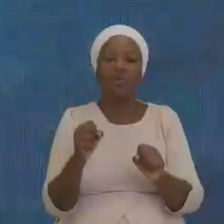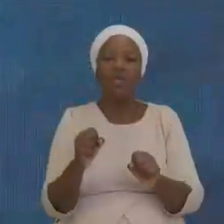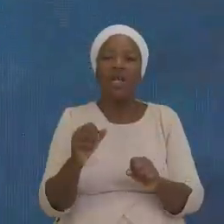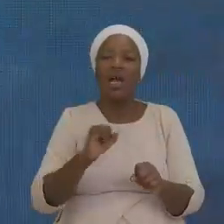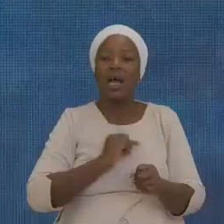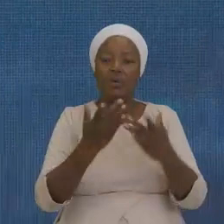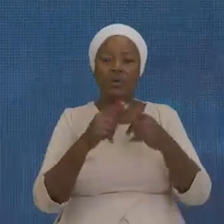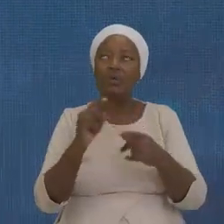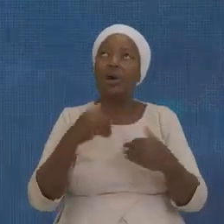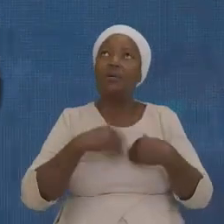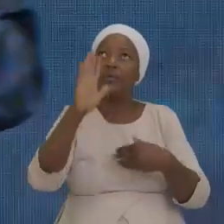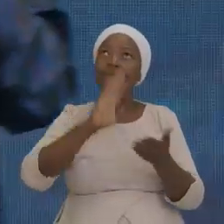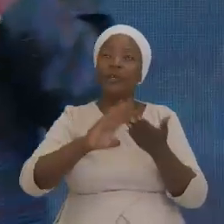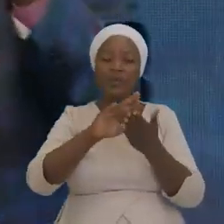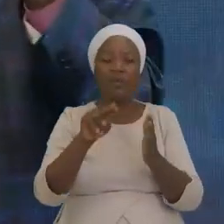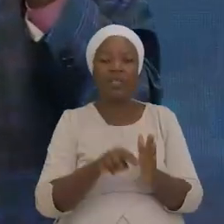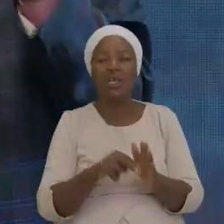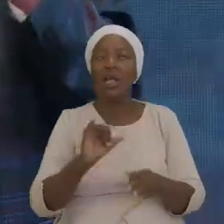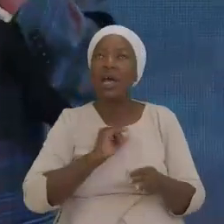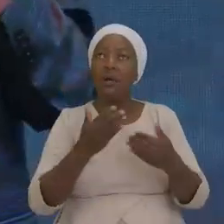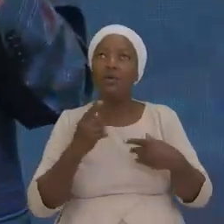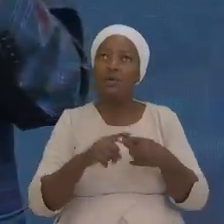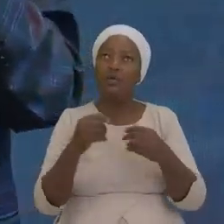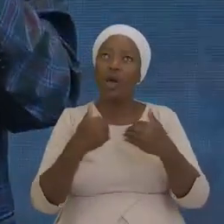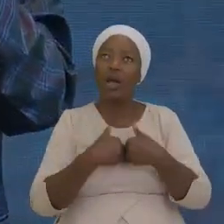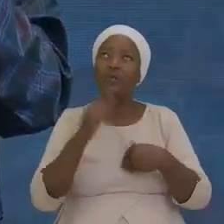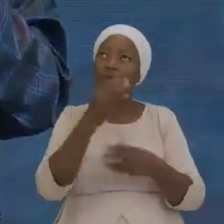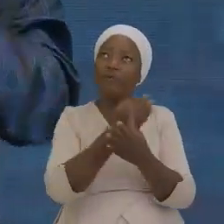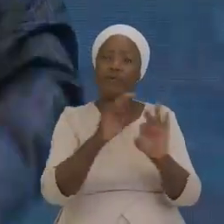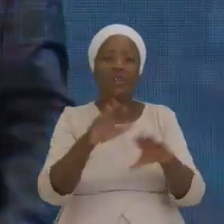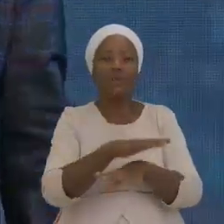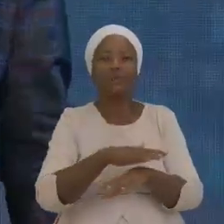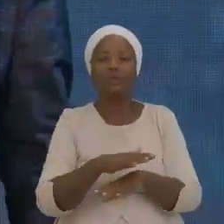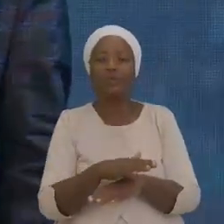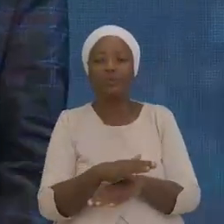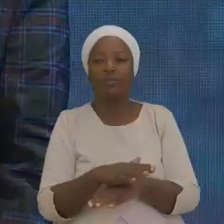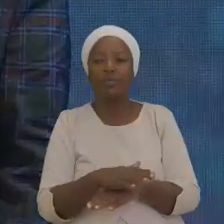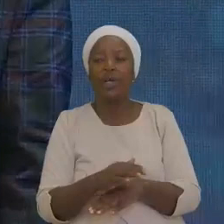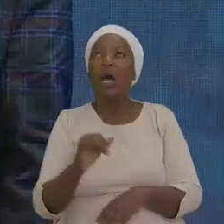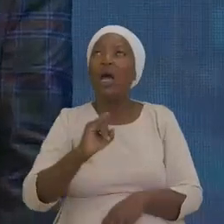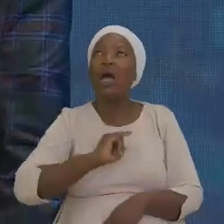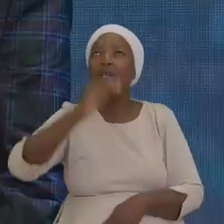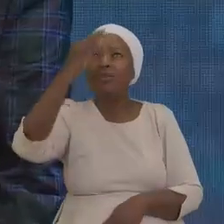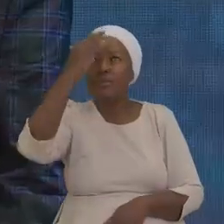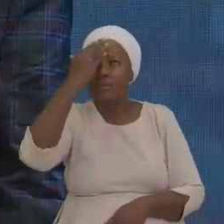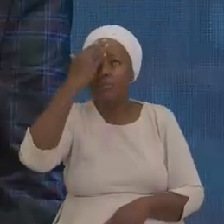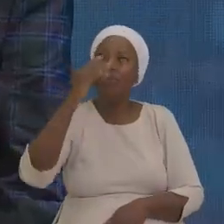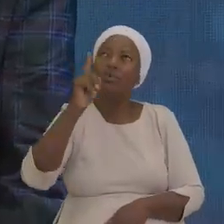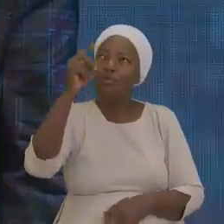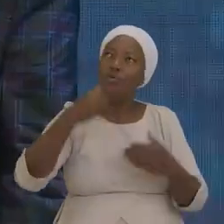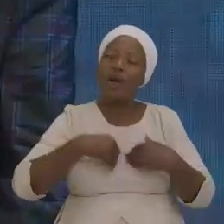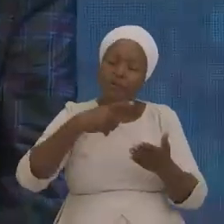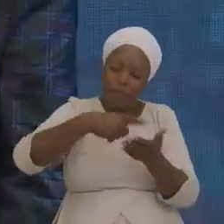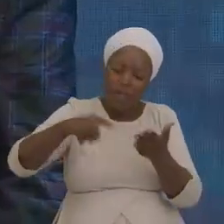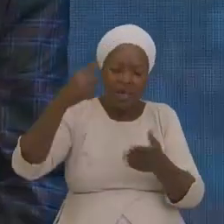your forgiveness. I want to have your freedom. I know you are paid for what